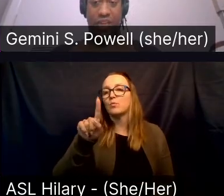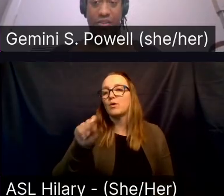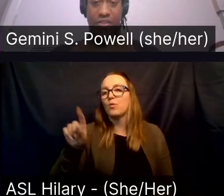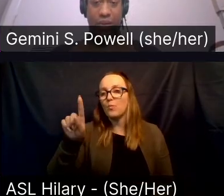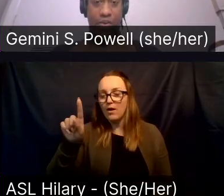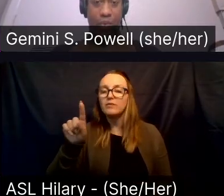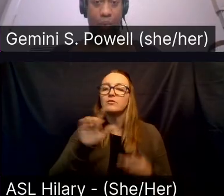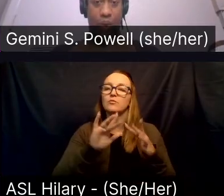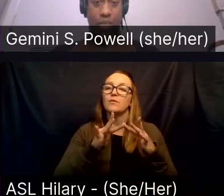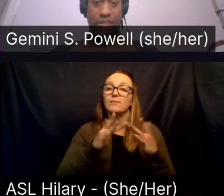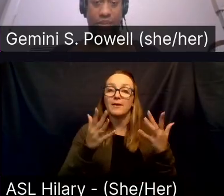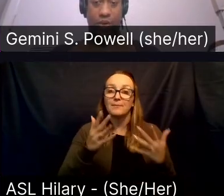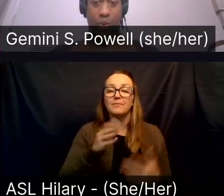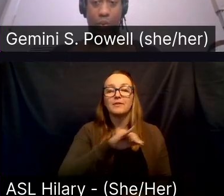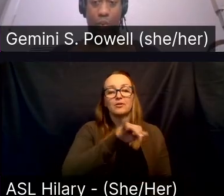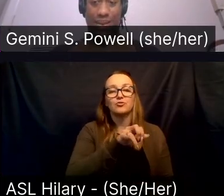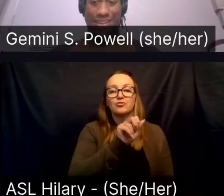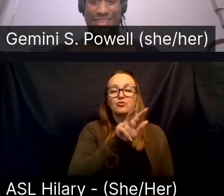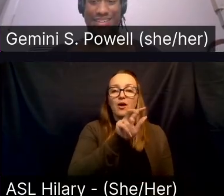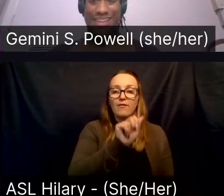is